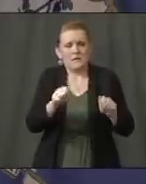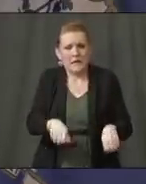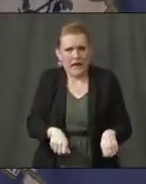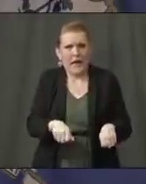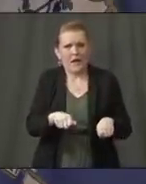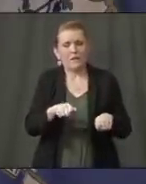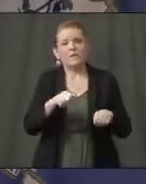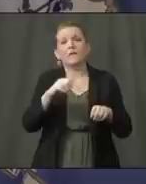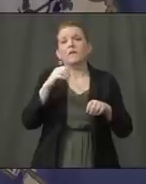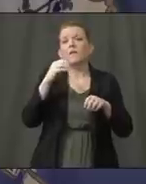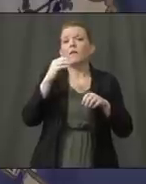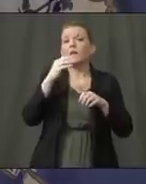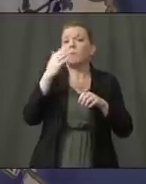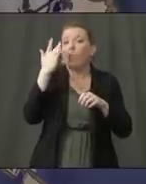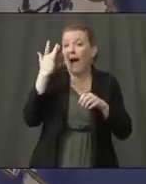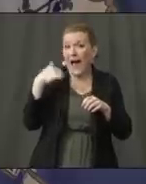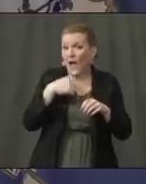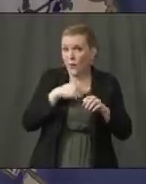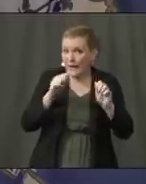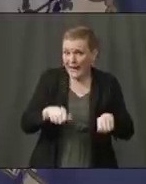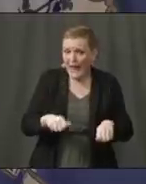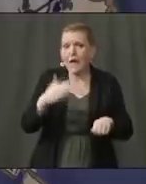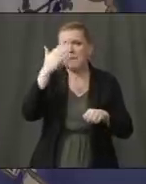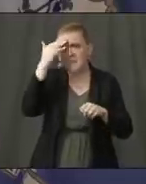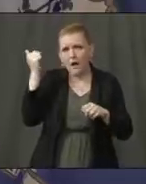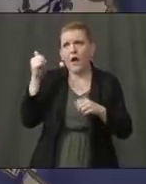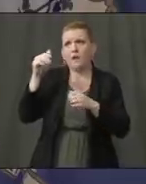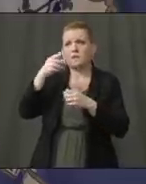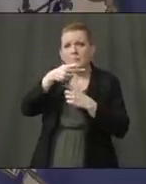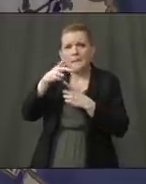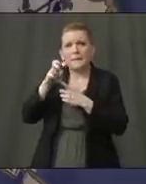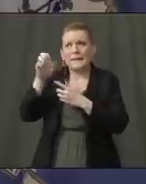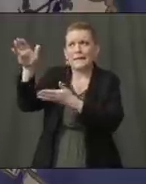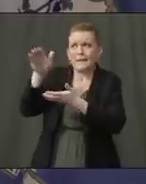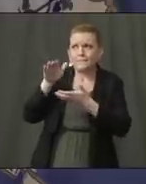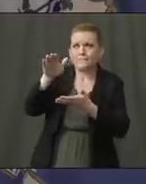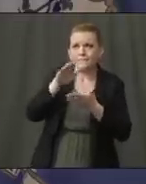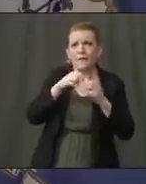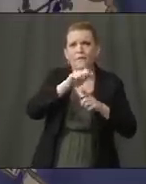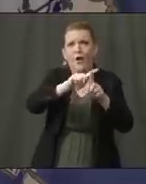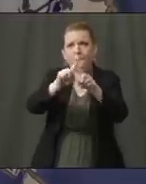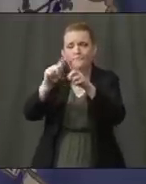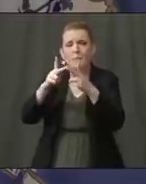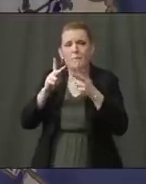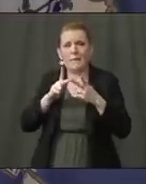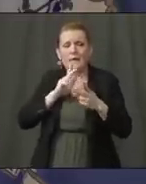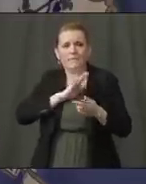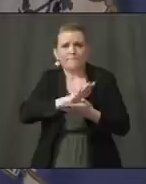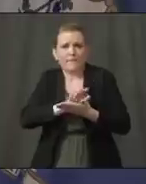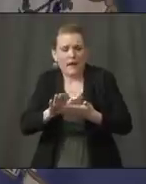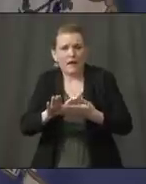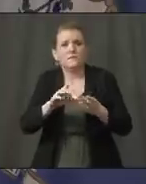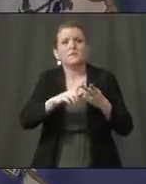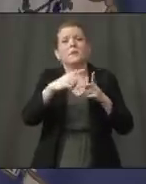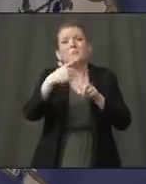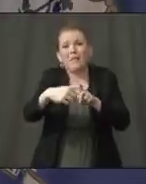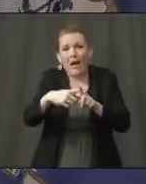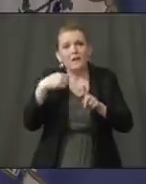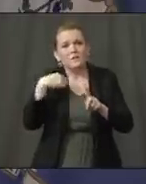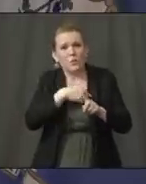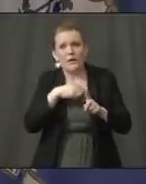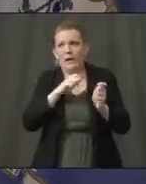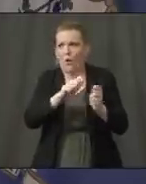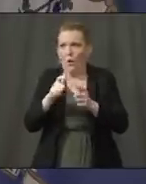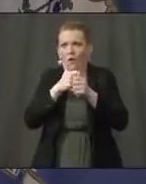maintaining your discipline when it comes to the social distancing. And I know there's a lot of anxiety and maybe we can rush back